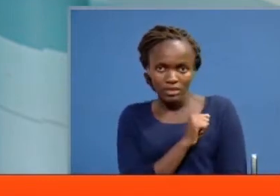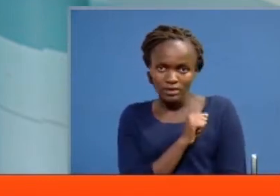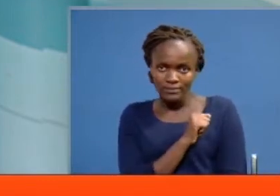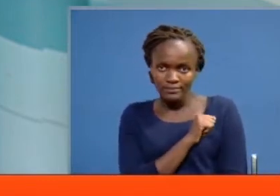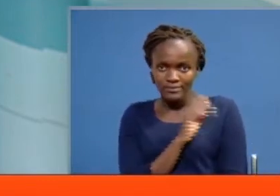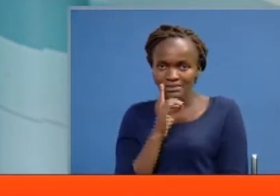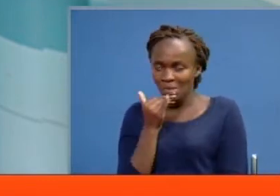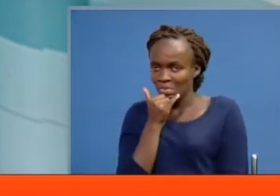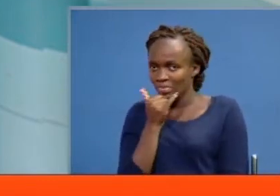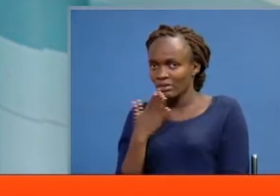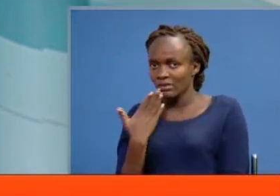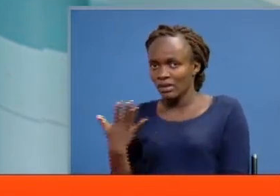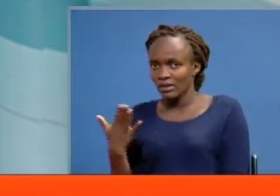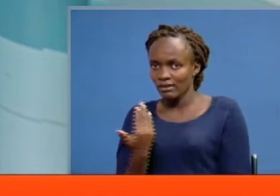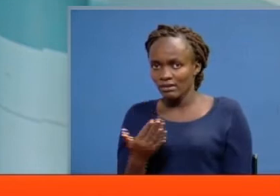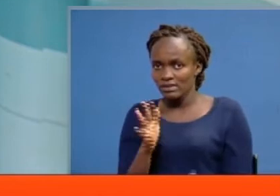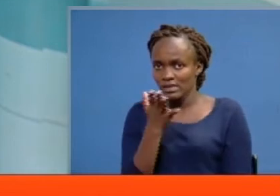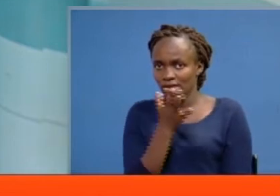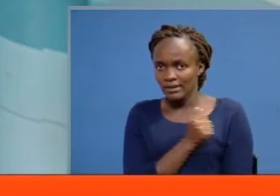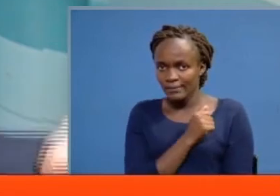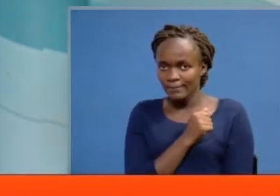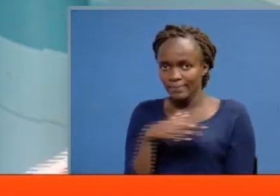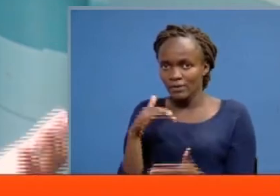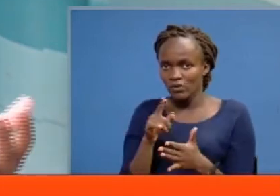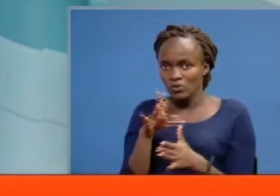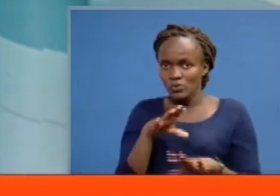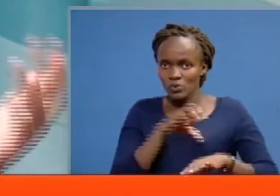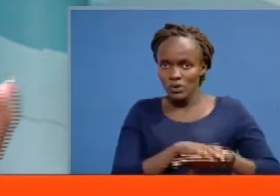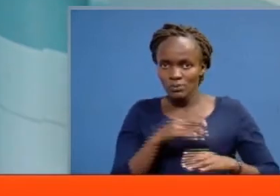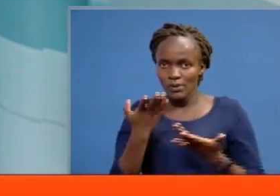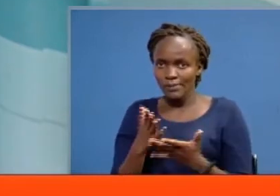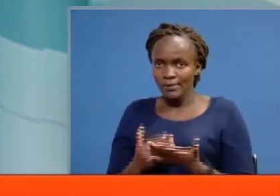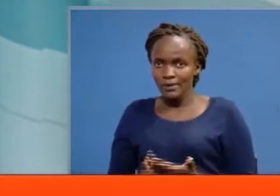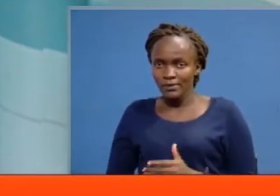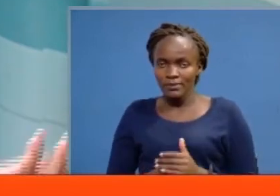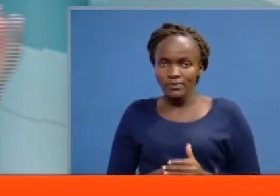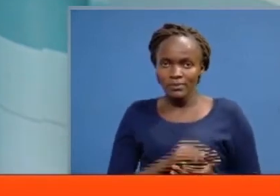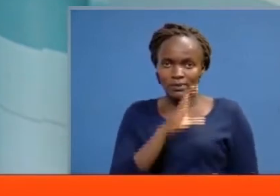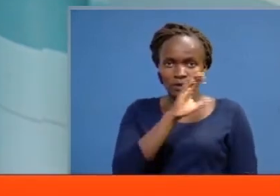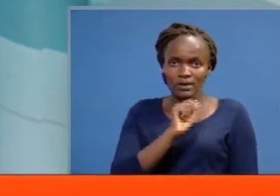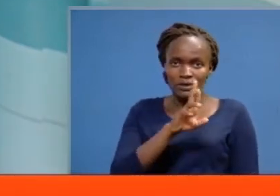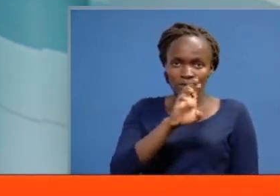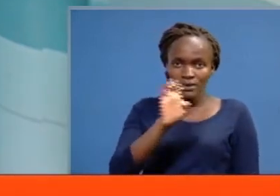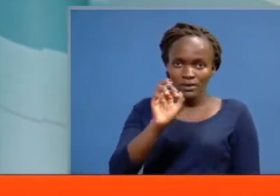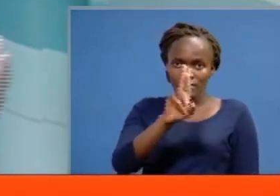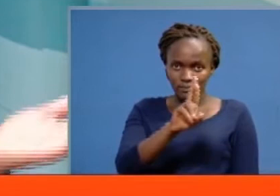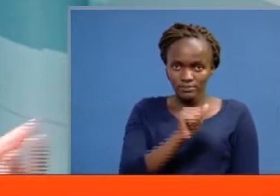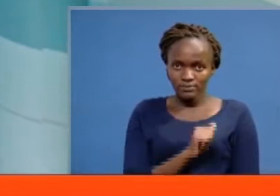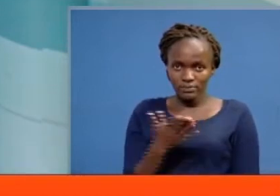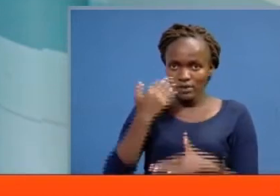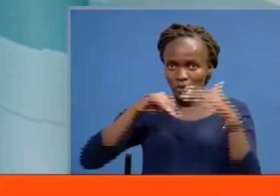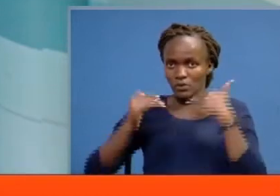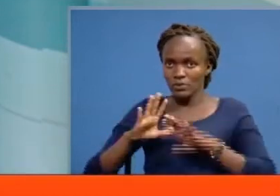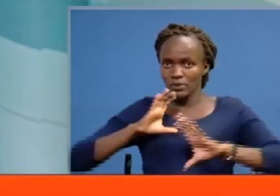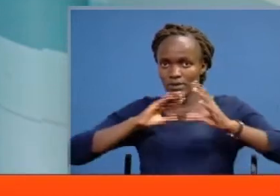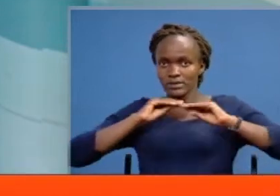not supposed to say. So I think before you even get into career, you know, that's why in the university they teach about